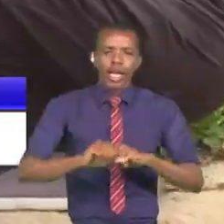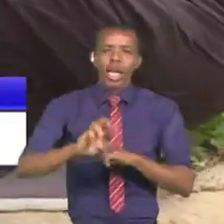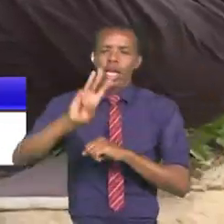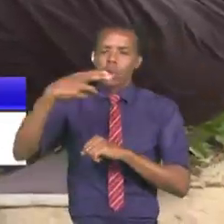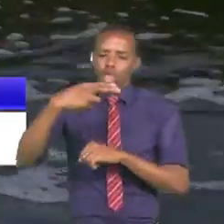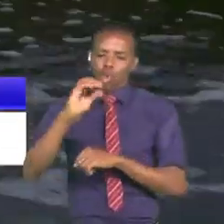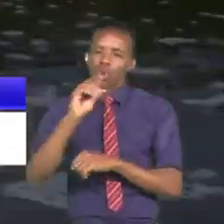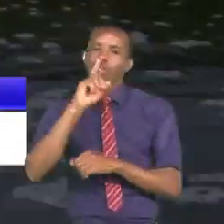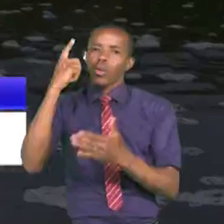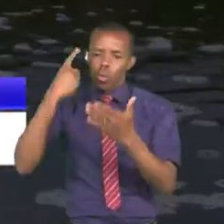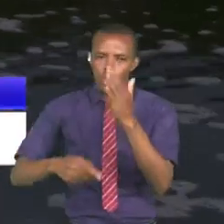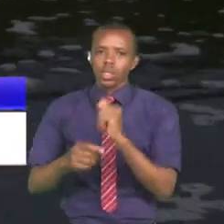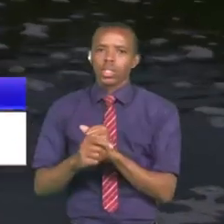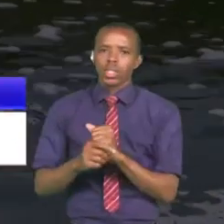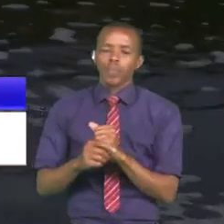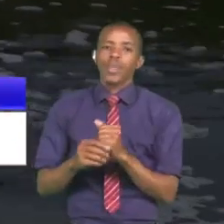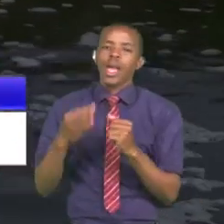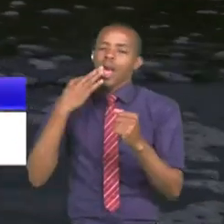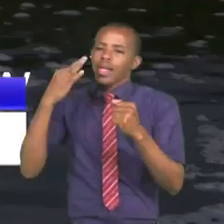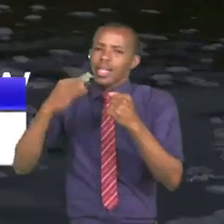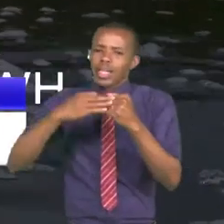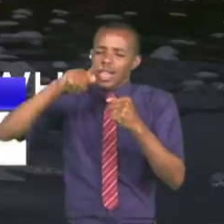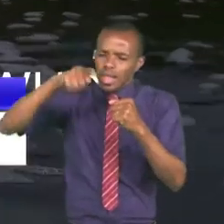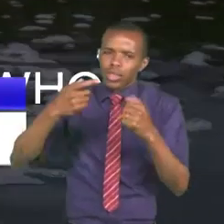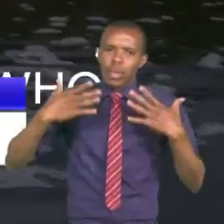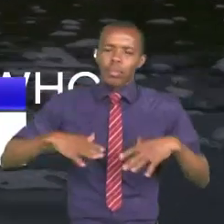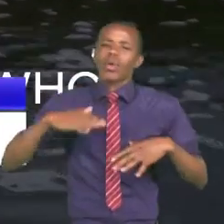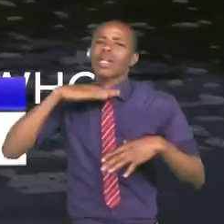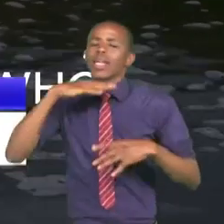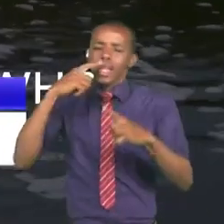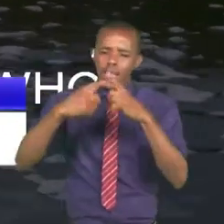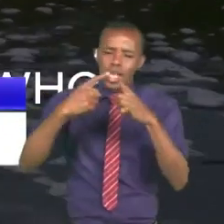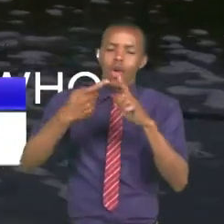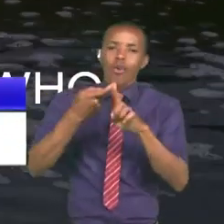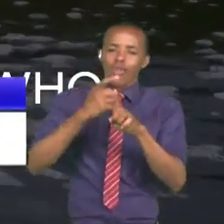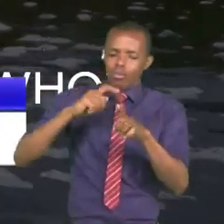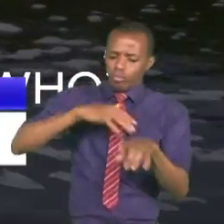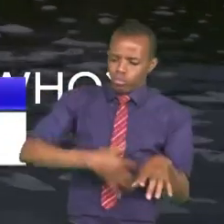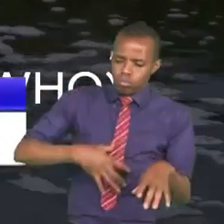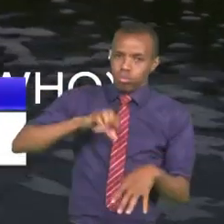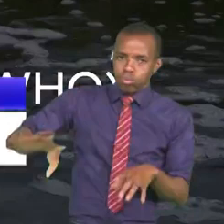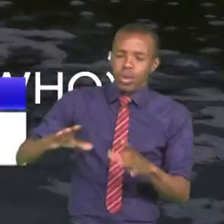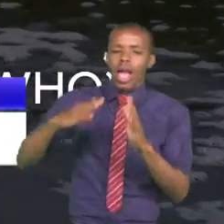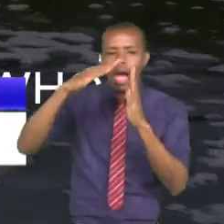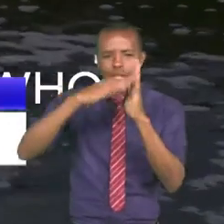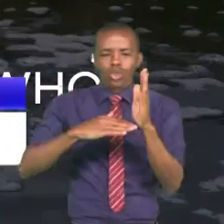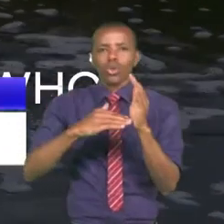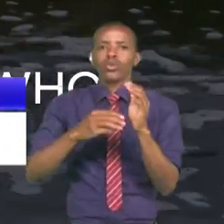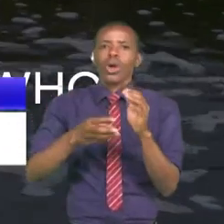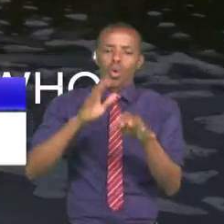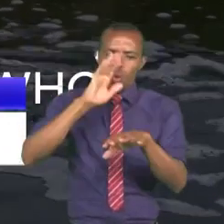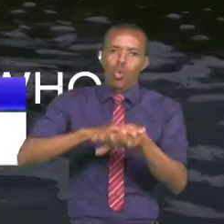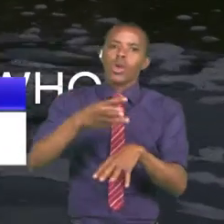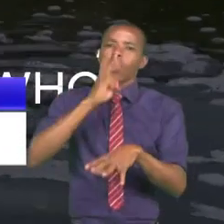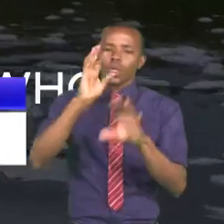further indicates that over 800,000 people die each year from diarrhea as a result of unsafe drinking